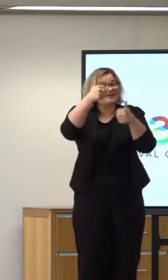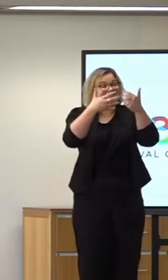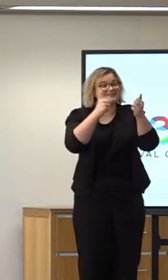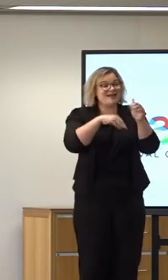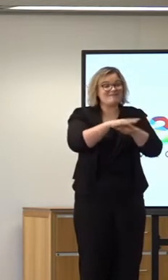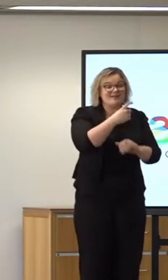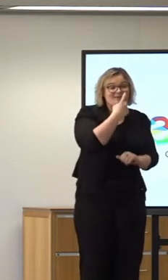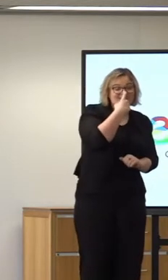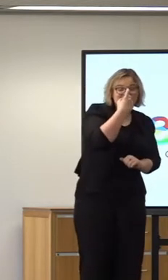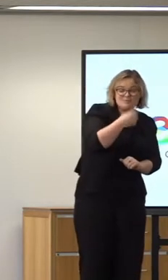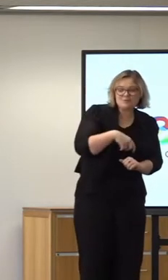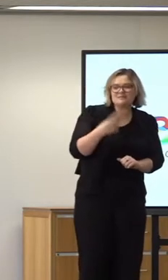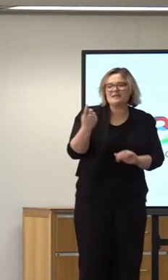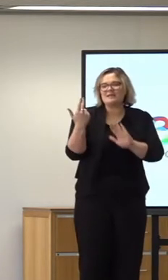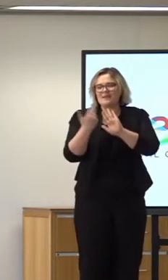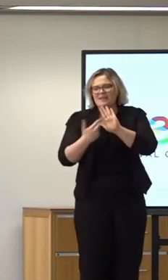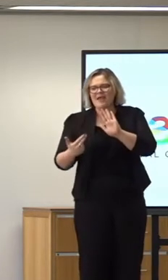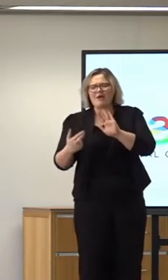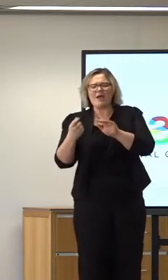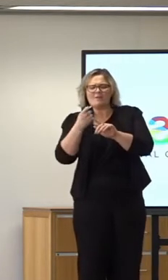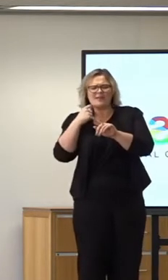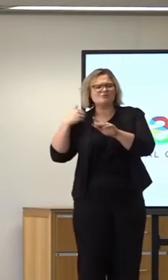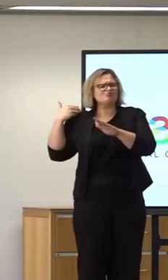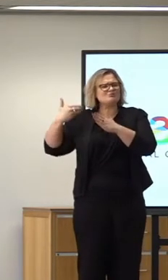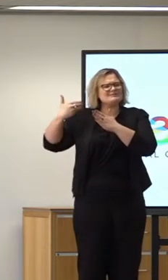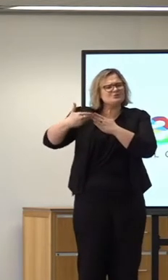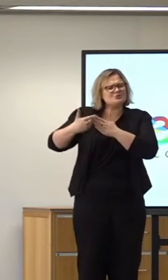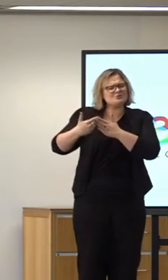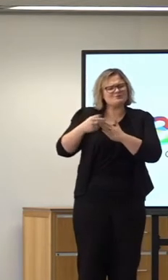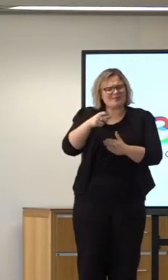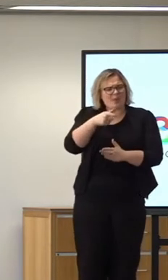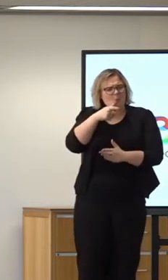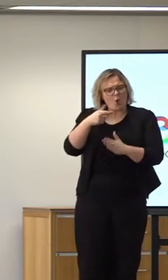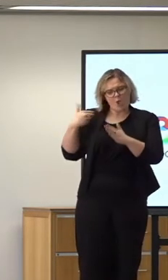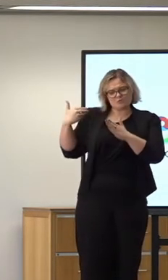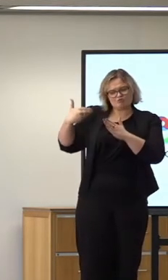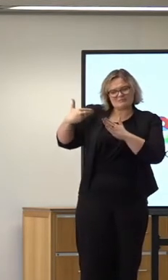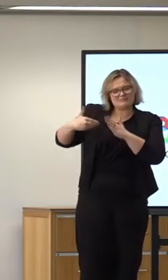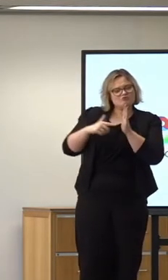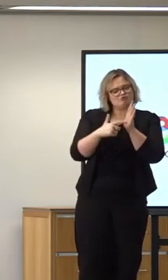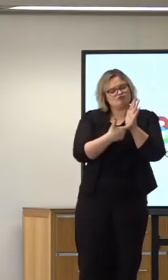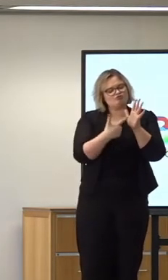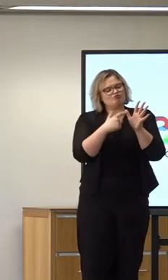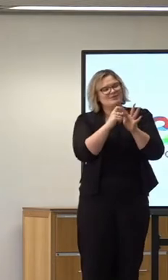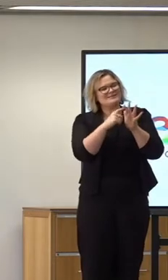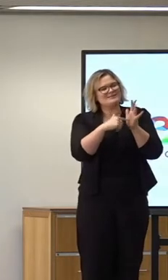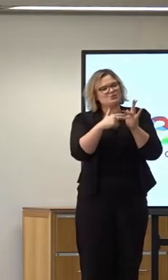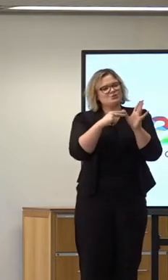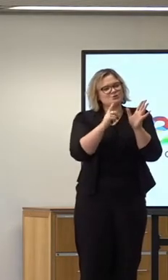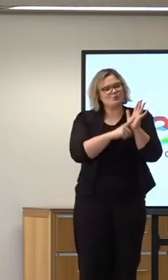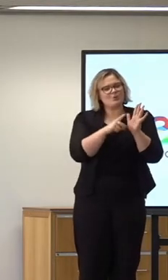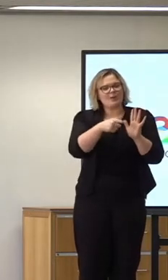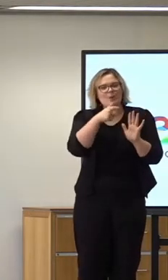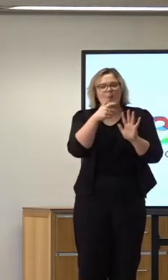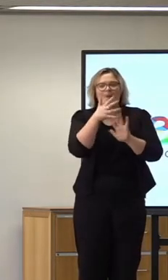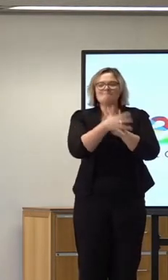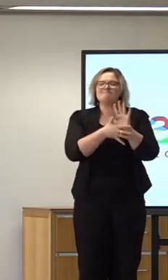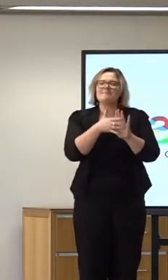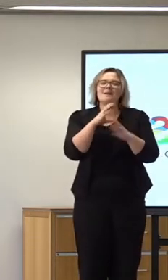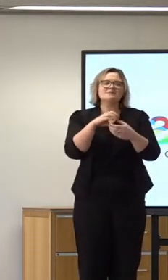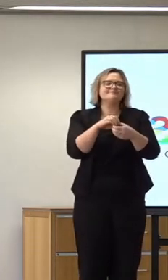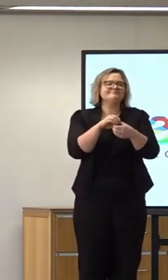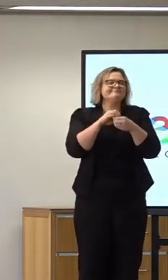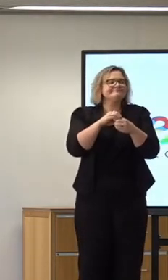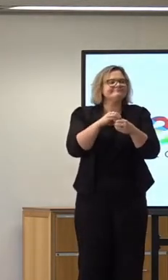sector are traditional. I wanted to talk a bit about that word, because traditional is a word sometimes prone to being